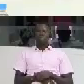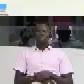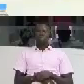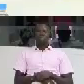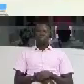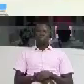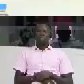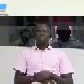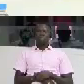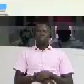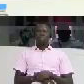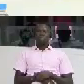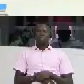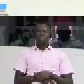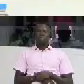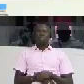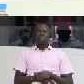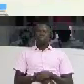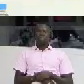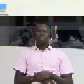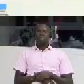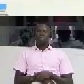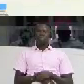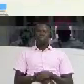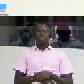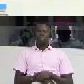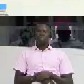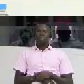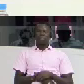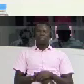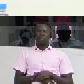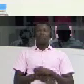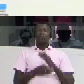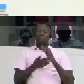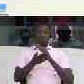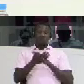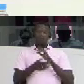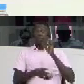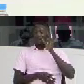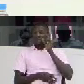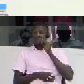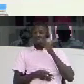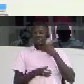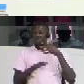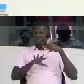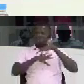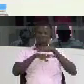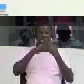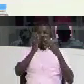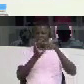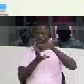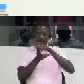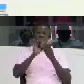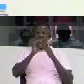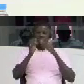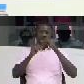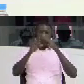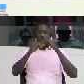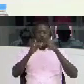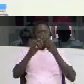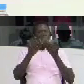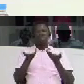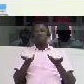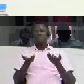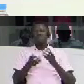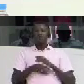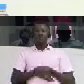tontu. Before you respond to avoid our speeches overlapping. bu ko defee nag loolu dina tax ba suñ kàddu